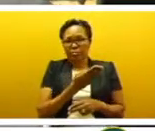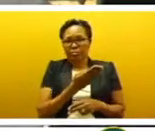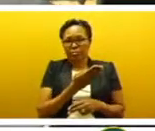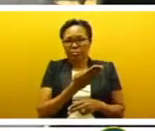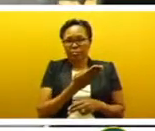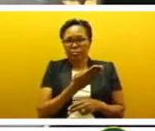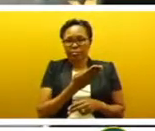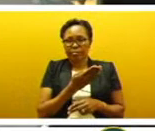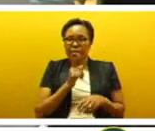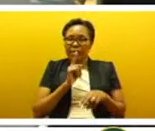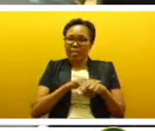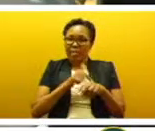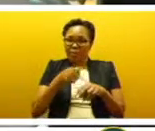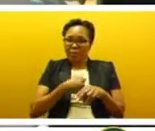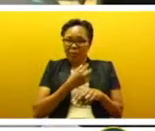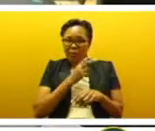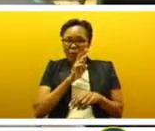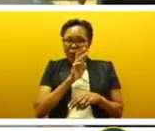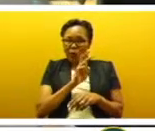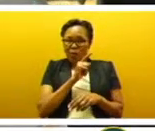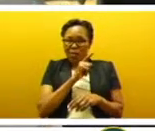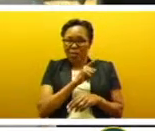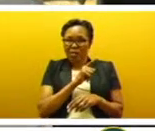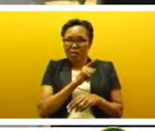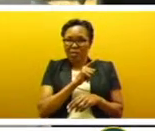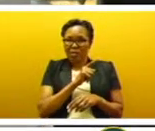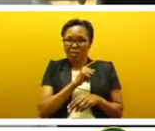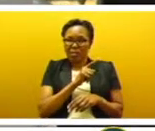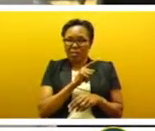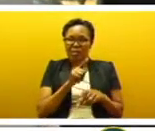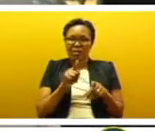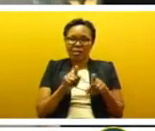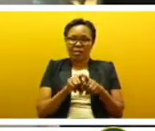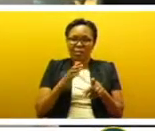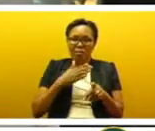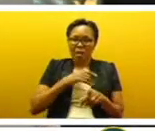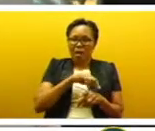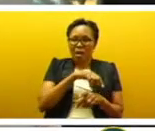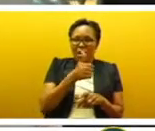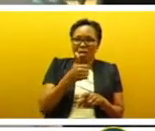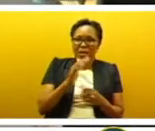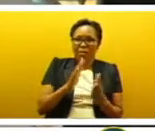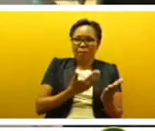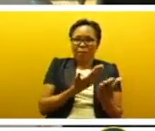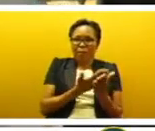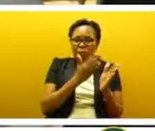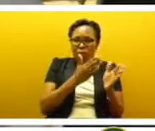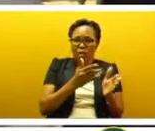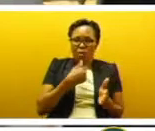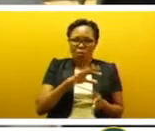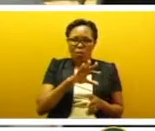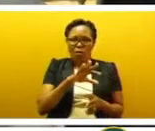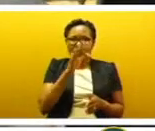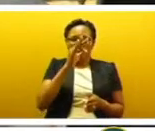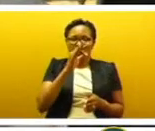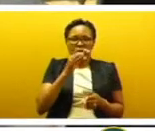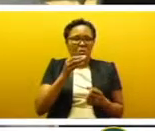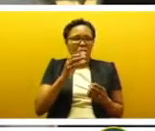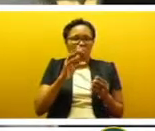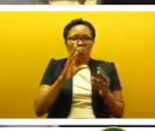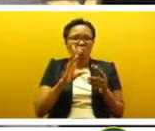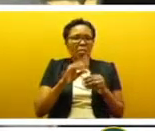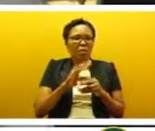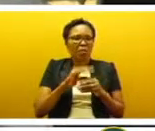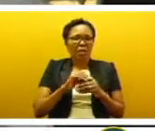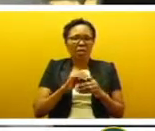when I looked at it, and my other co-petitioners, we found that the maths did not add up.